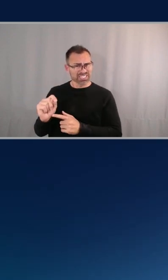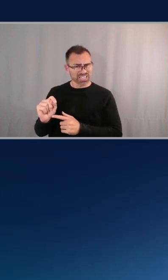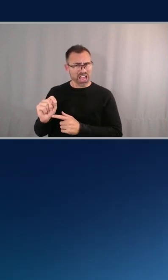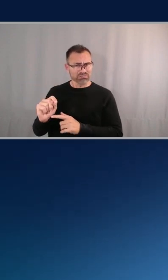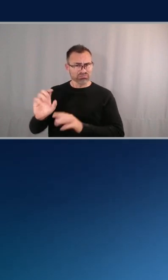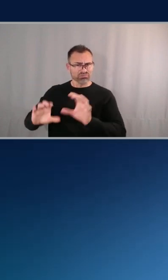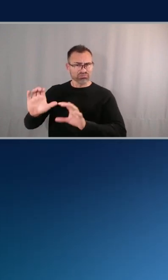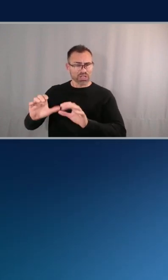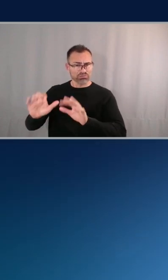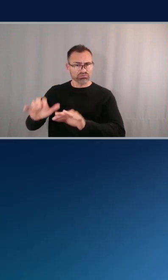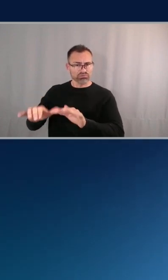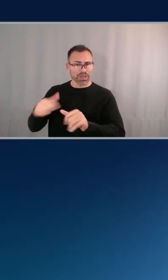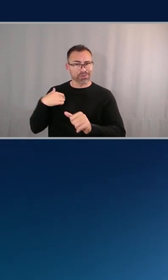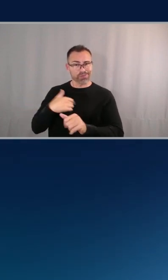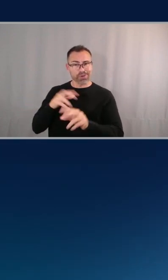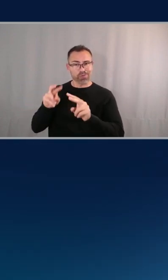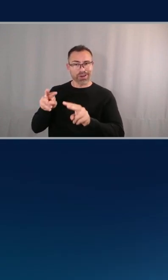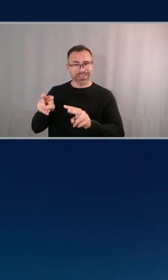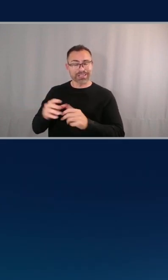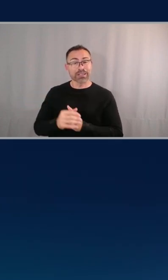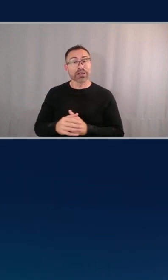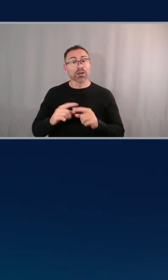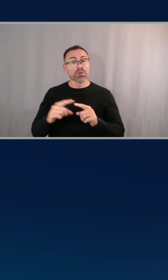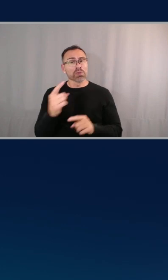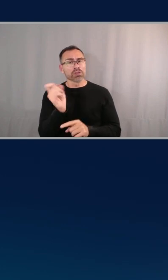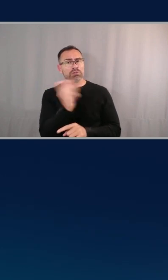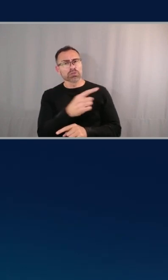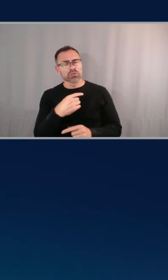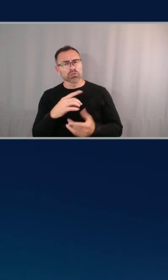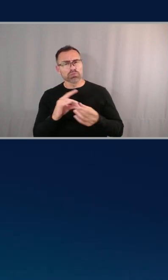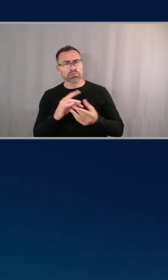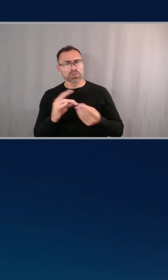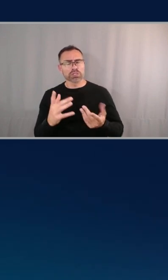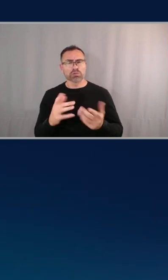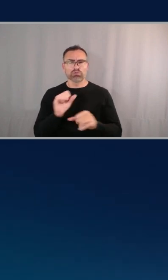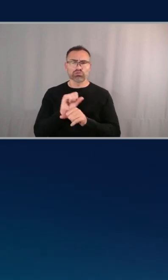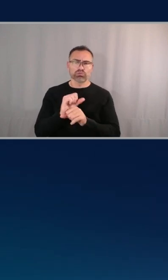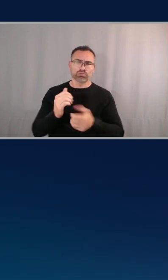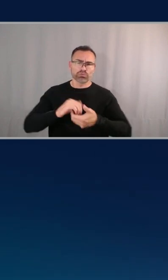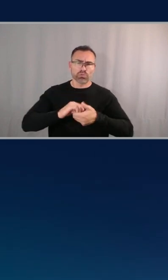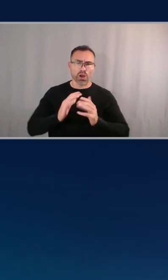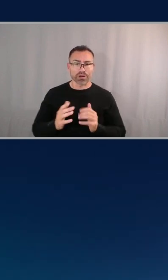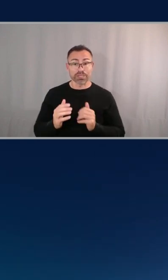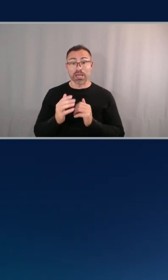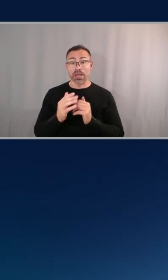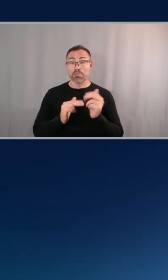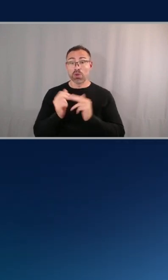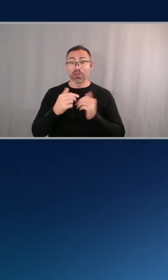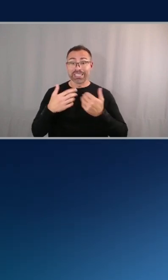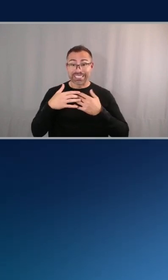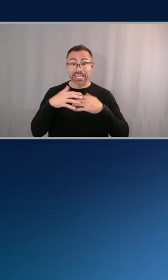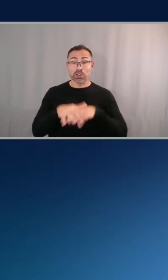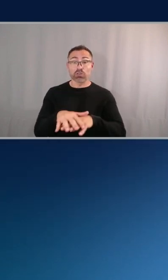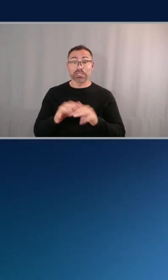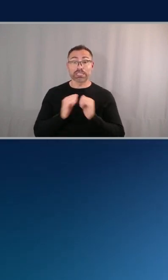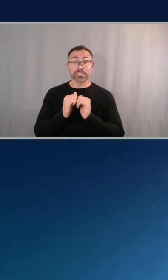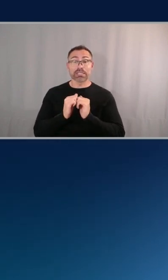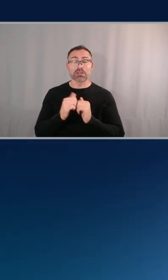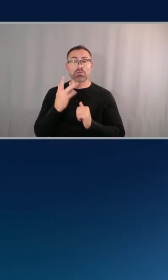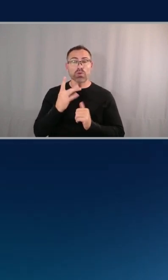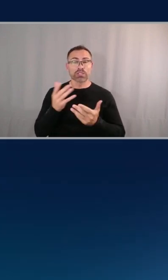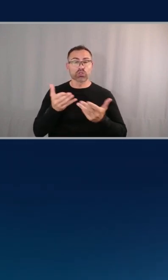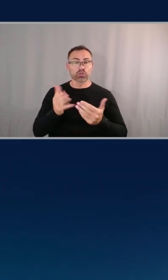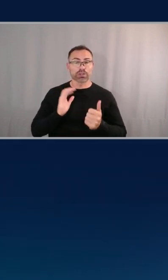time. But Aditya, you mentioned working with these partners and these building these integrations together, right, to serve our